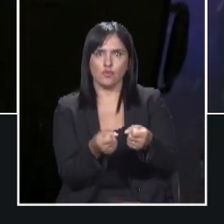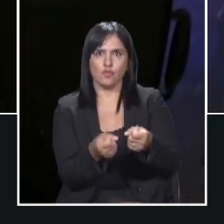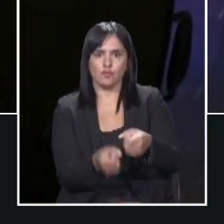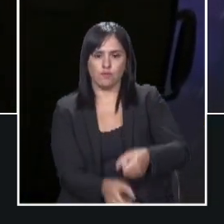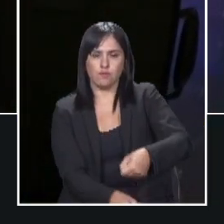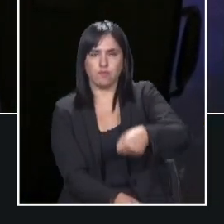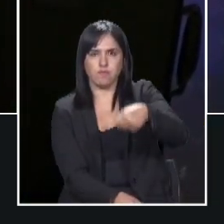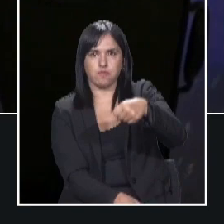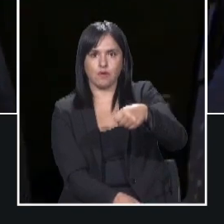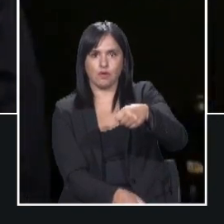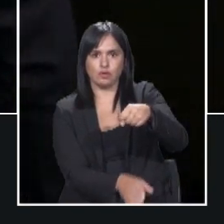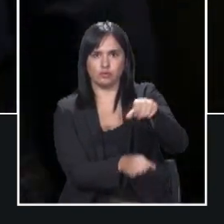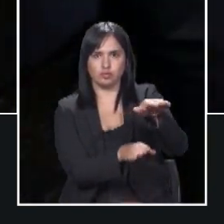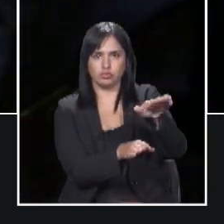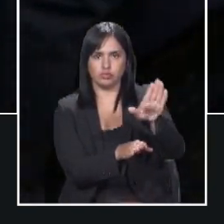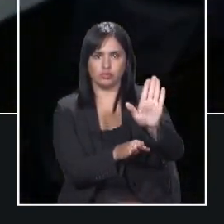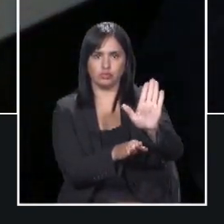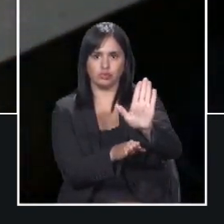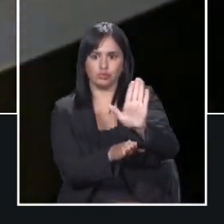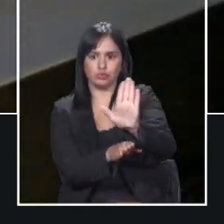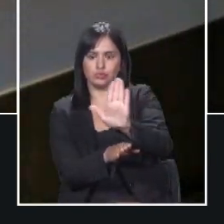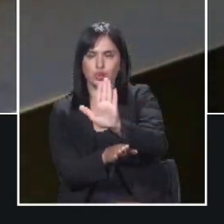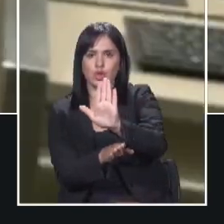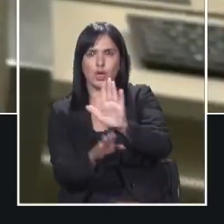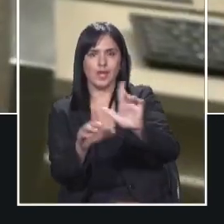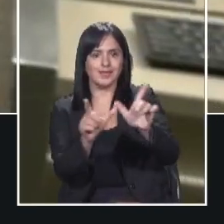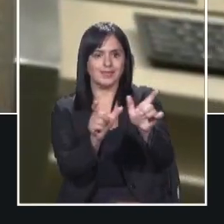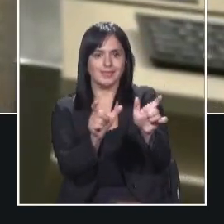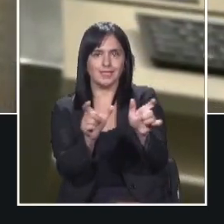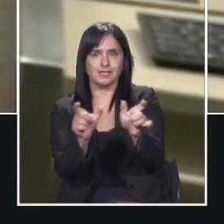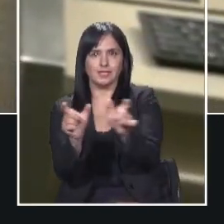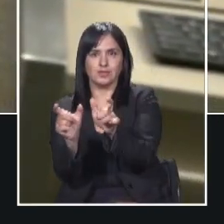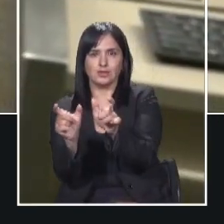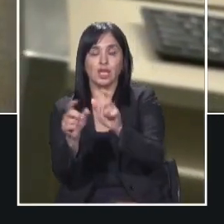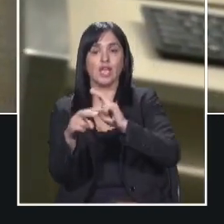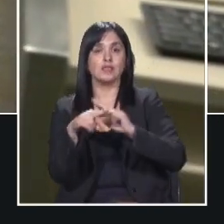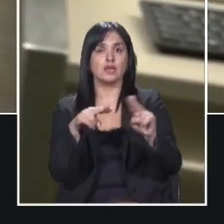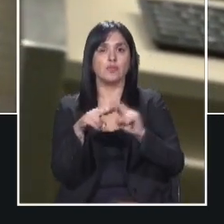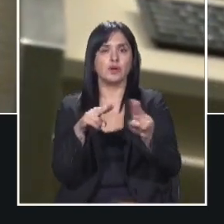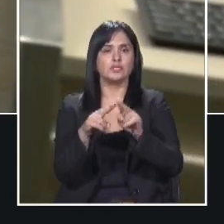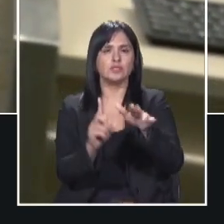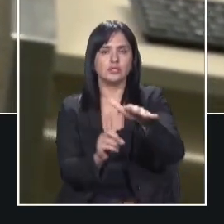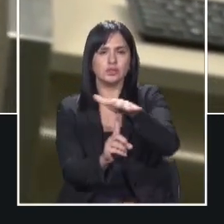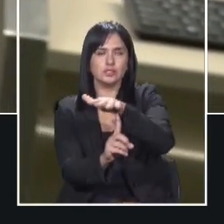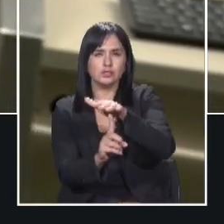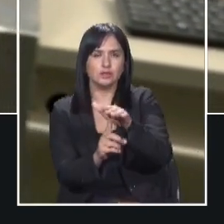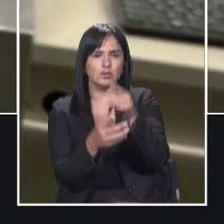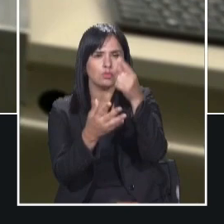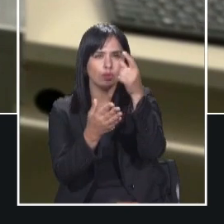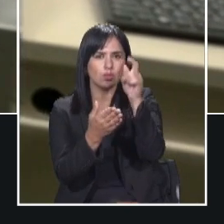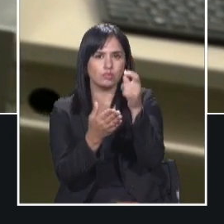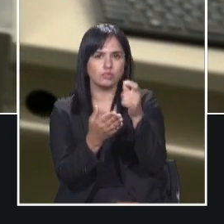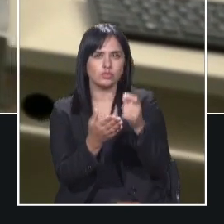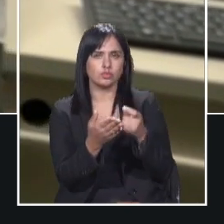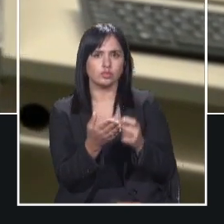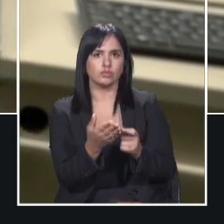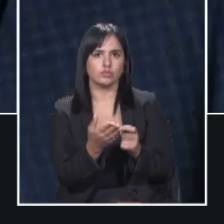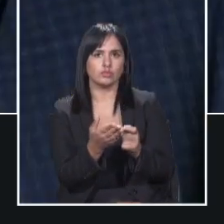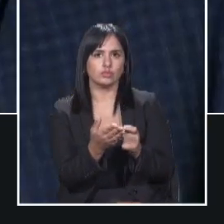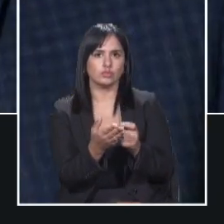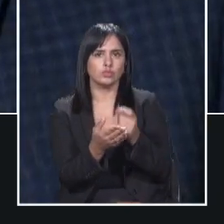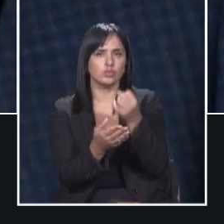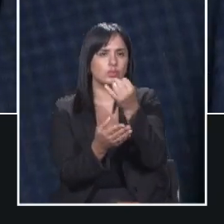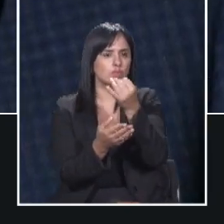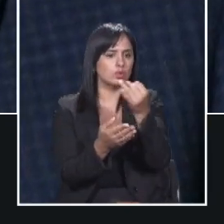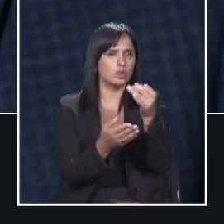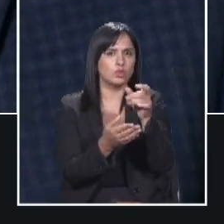We're doing a scenario of a check-in counter. It's installed. We may have a big screen on the side or